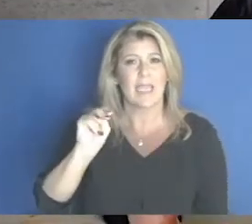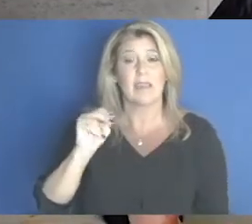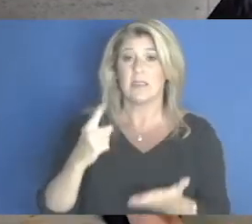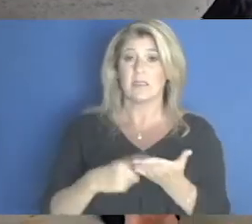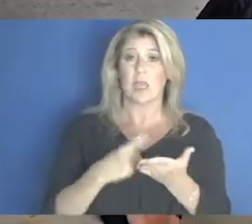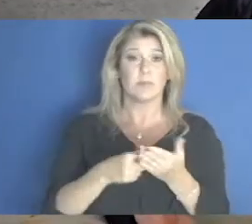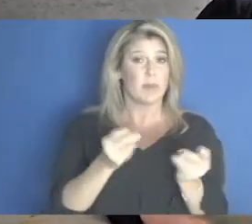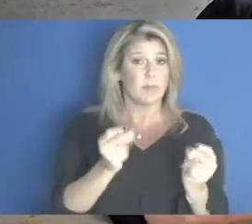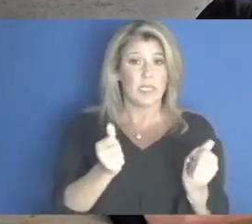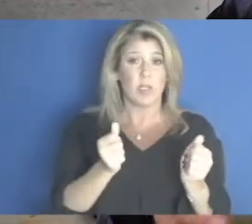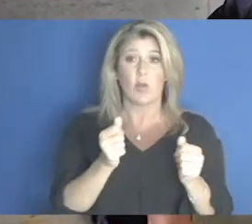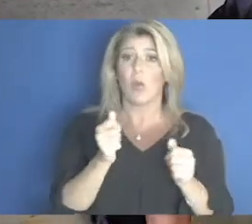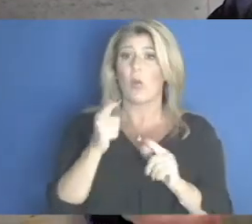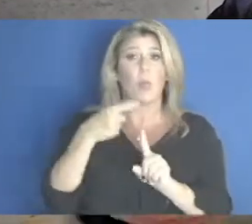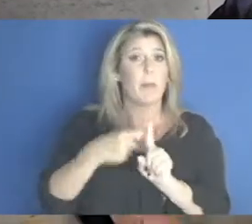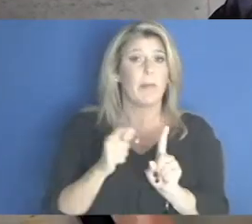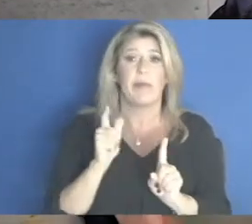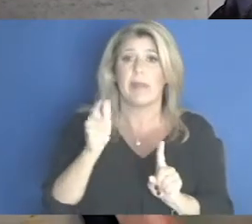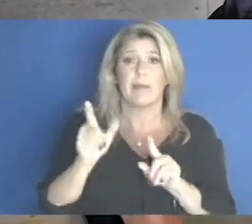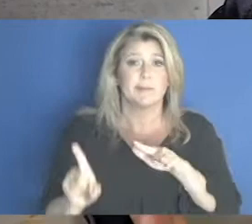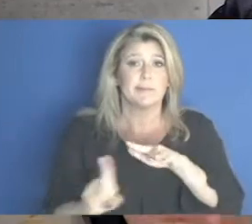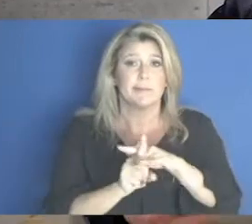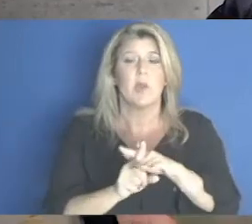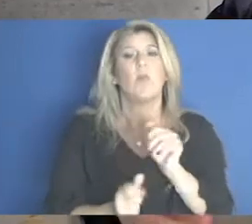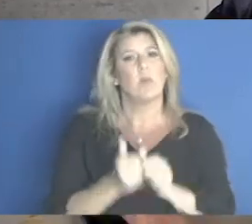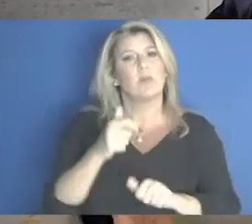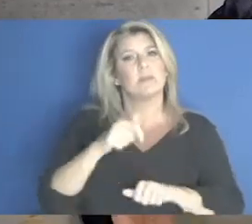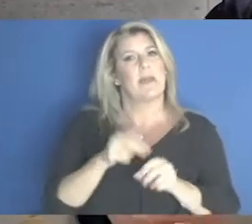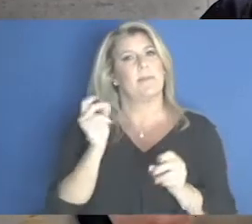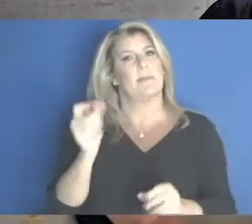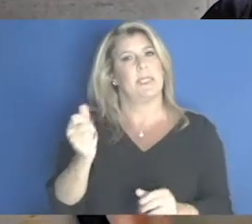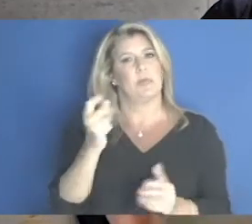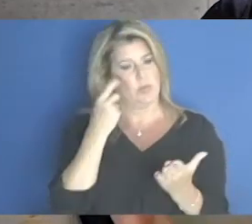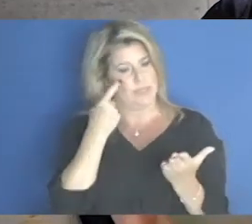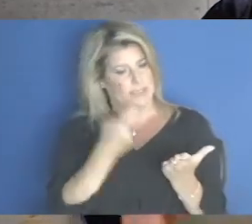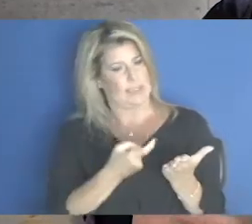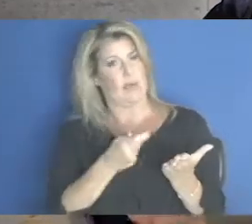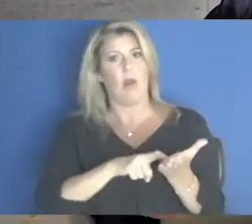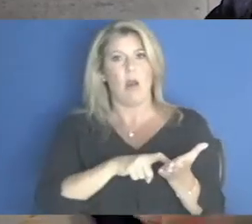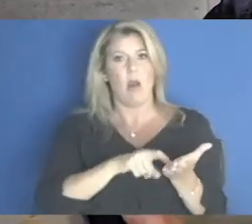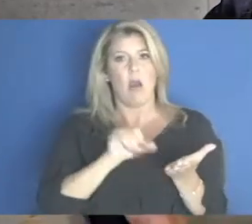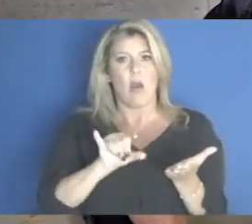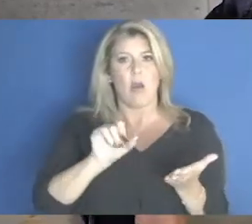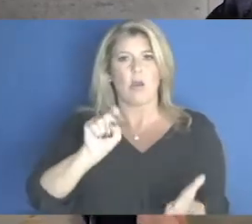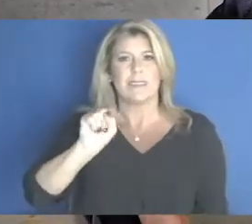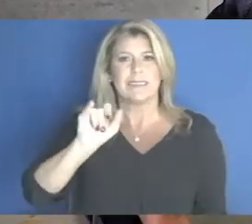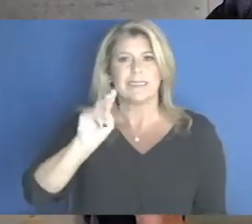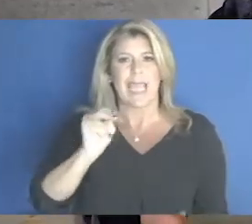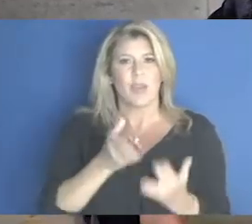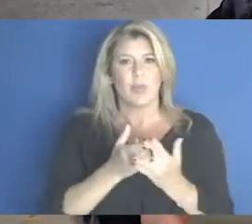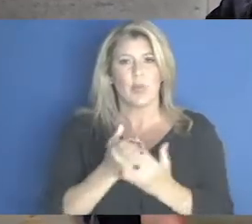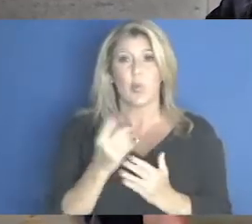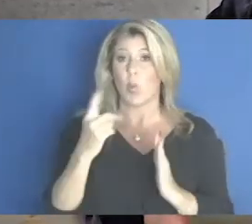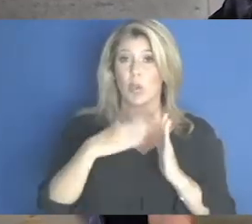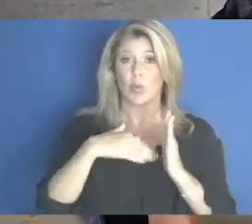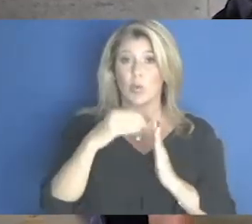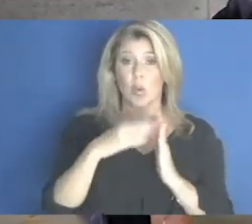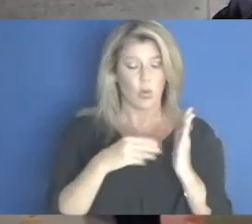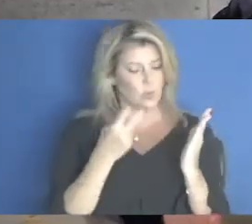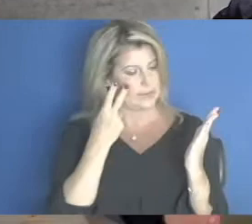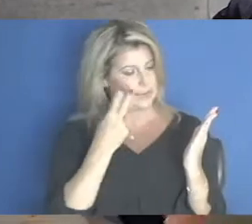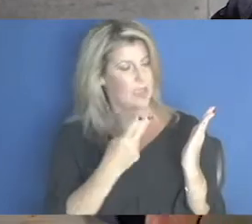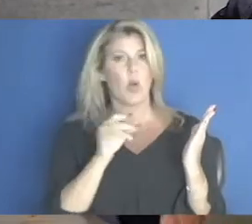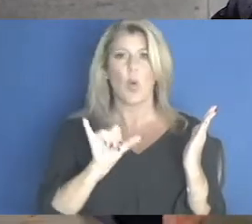happen a month later. Usually in most cases it will happen immediately. As soon as you put 1 coat of